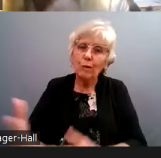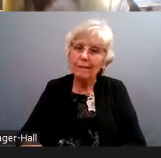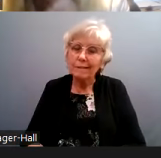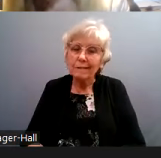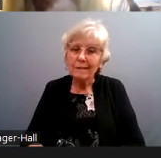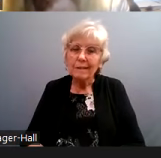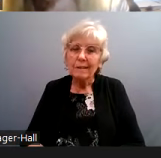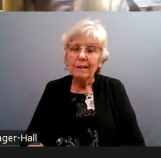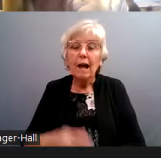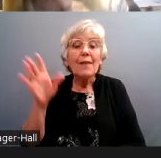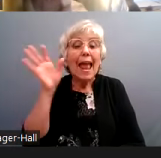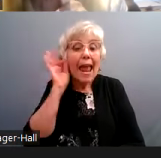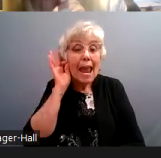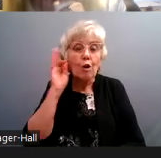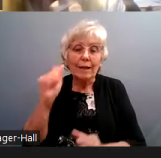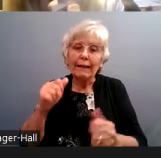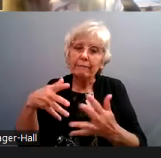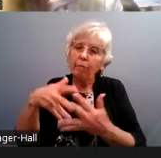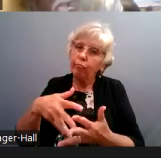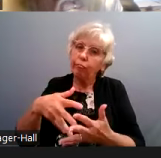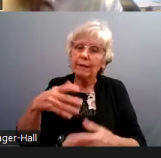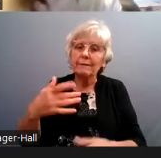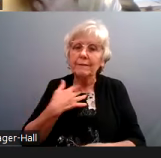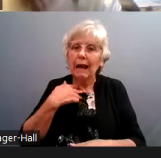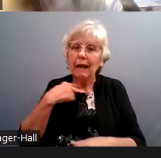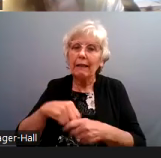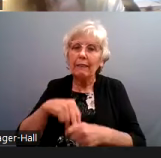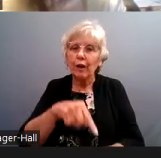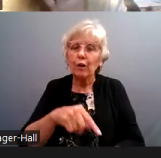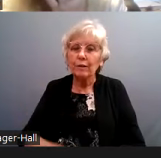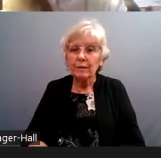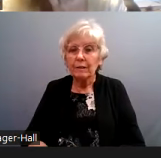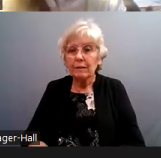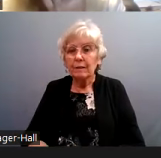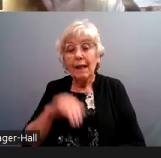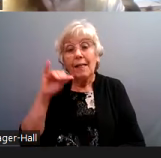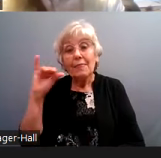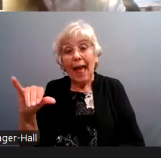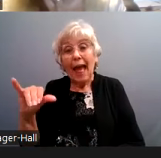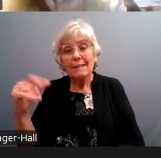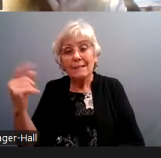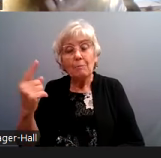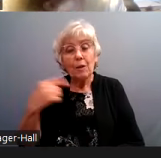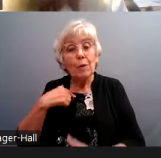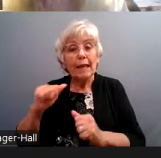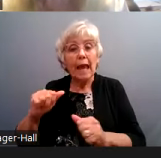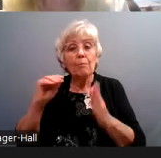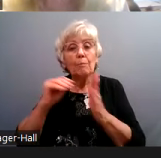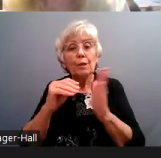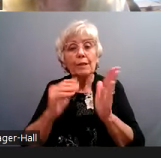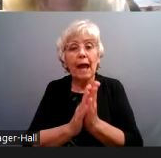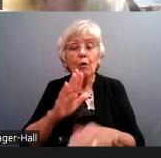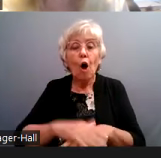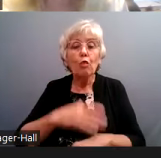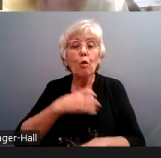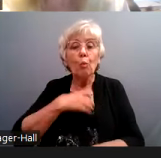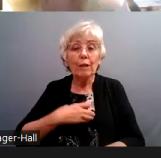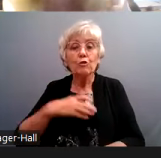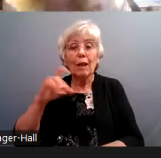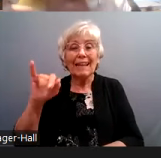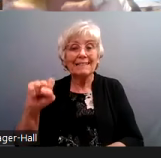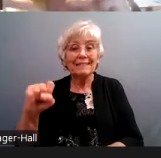hair is gonna get stuck in it. Gonna get stuck in there. So So that's something we could put on our wish list for the Fungal Jungle for people to donate.